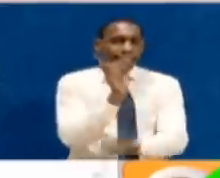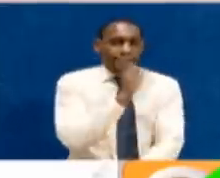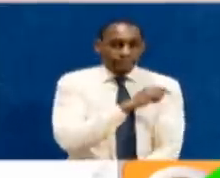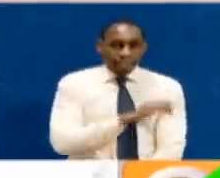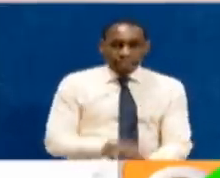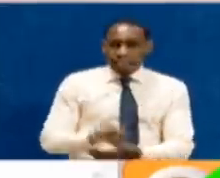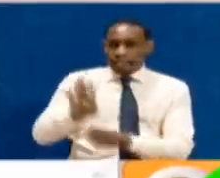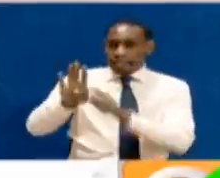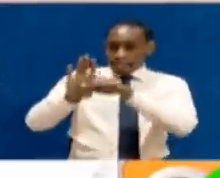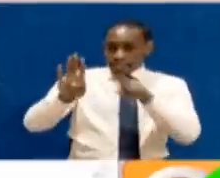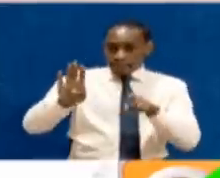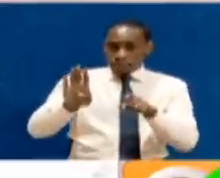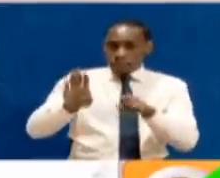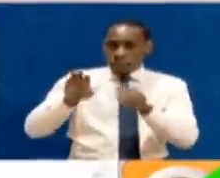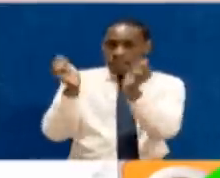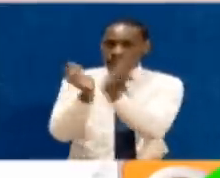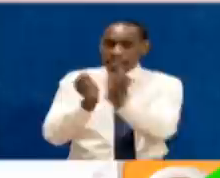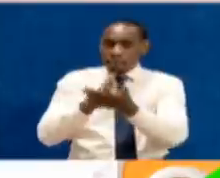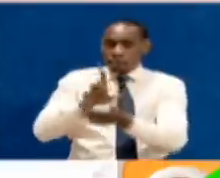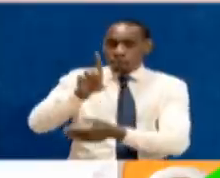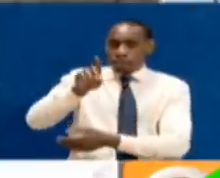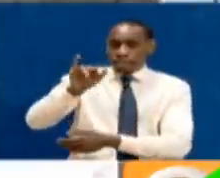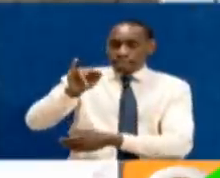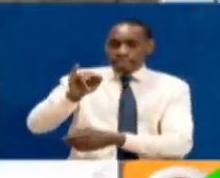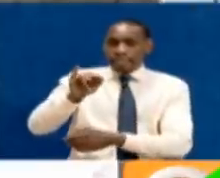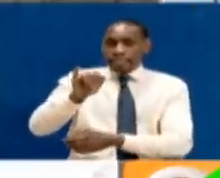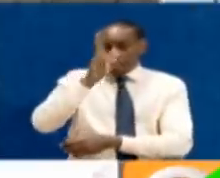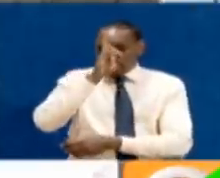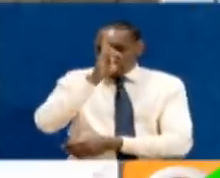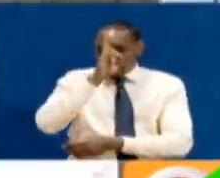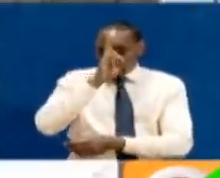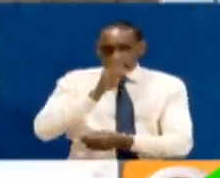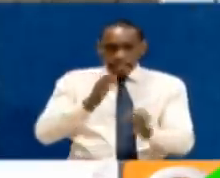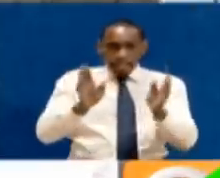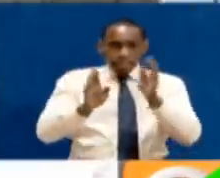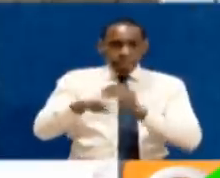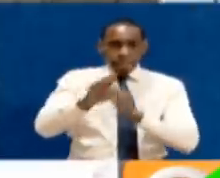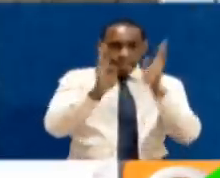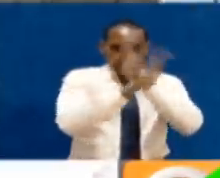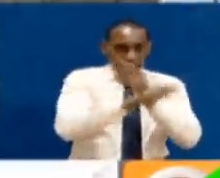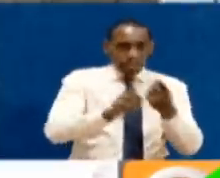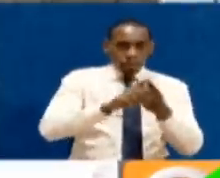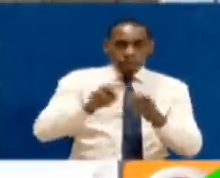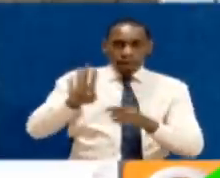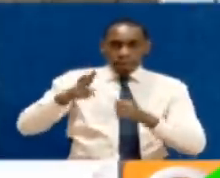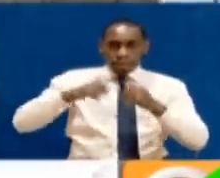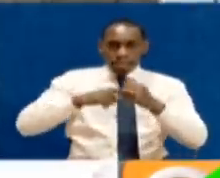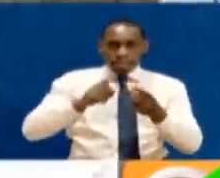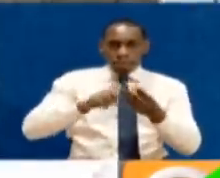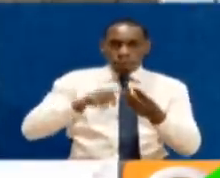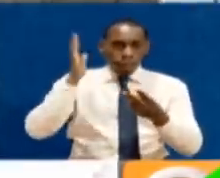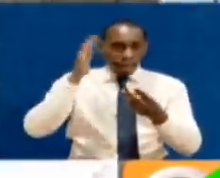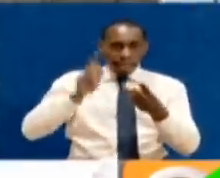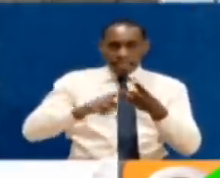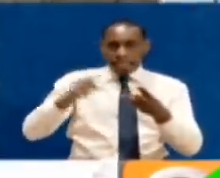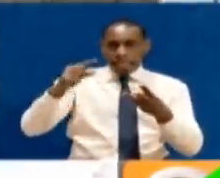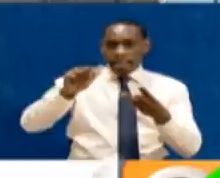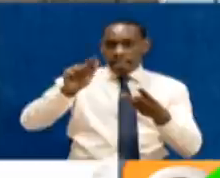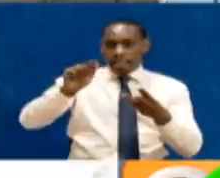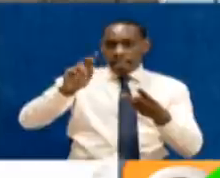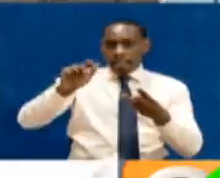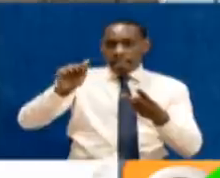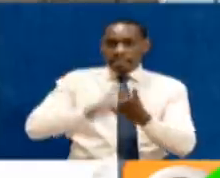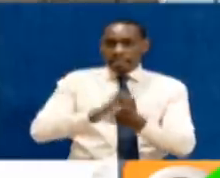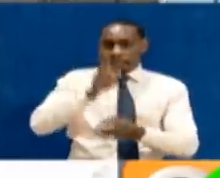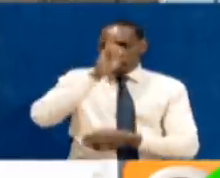arrested. The four were picked up by DCI detectives in their hideouts in Kawangware, Gatina and Pangani. Police say